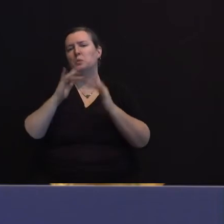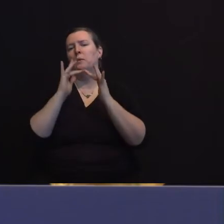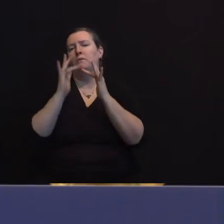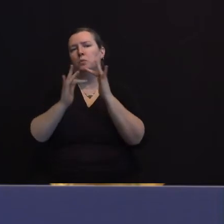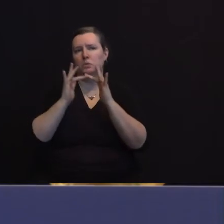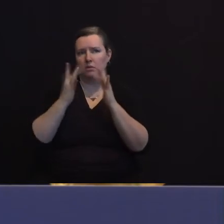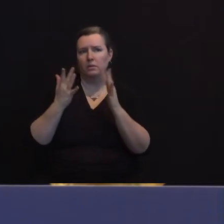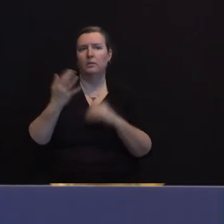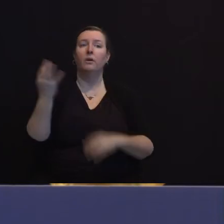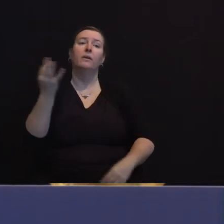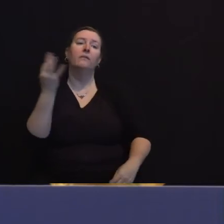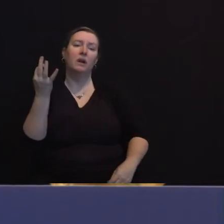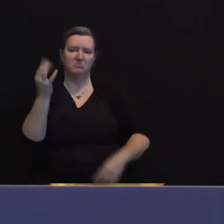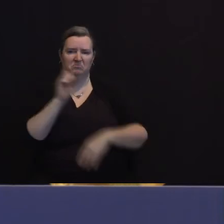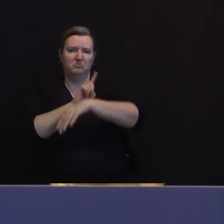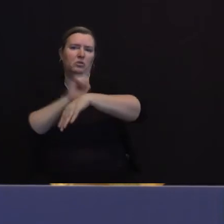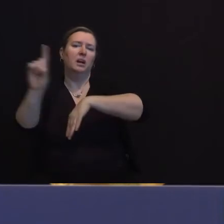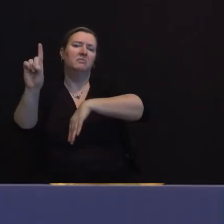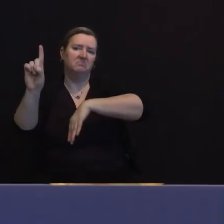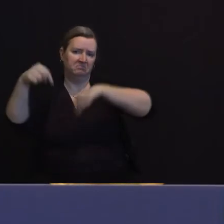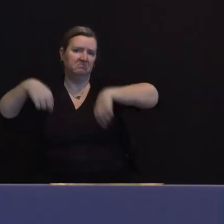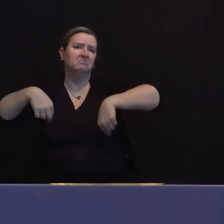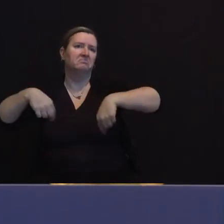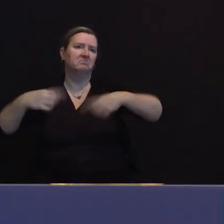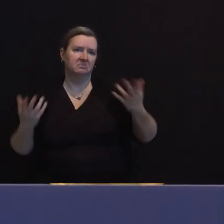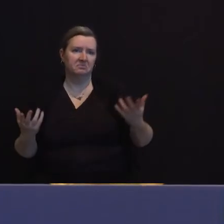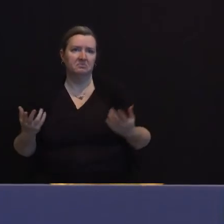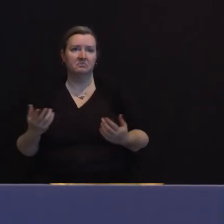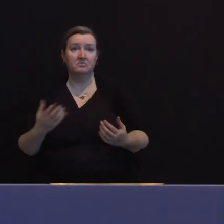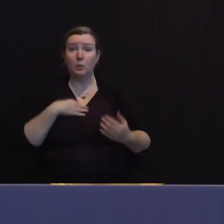has, as we expected, started to make